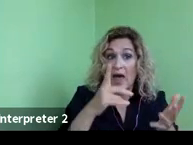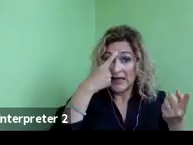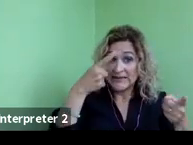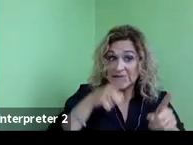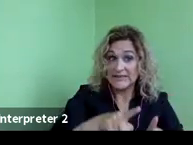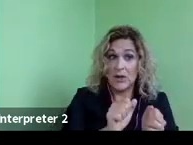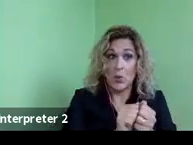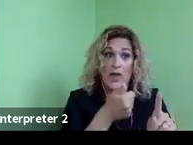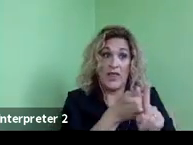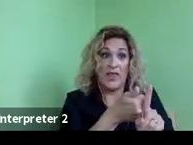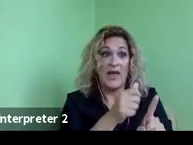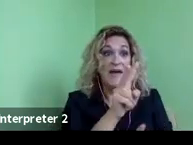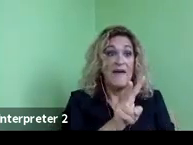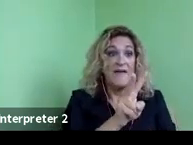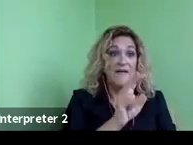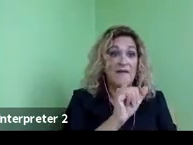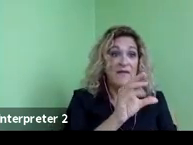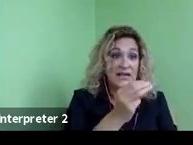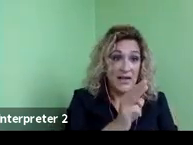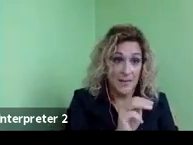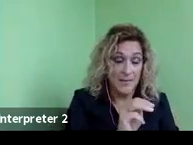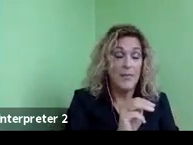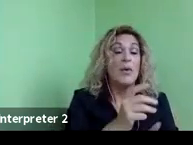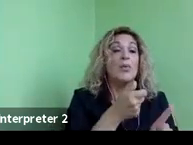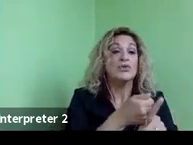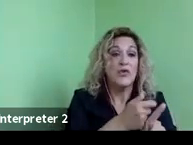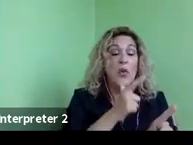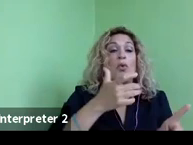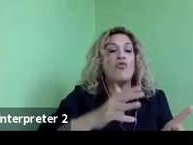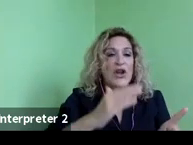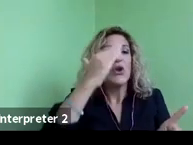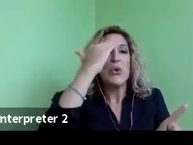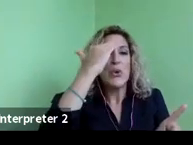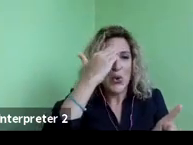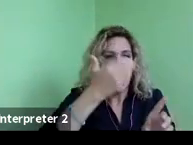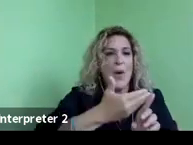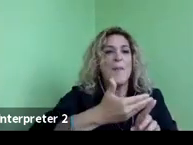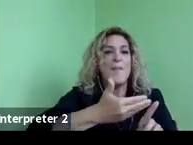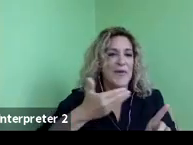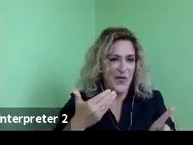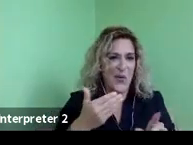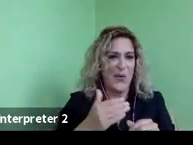victim that is written, that is informed, and time limited, and that